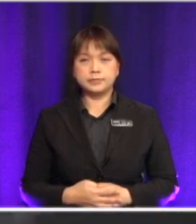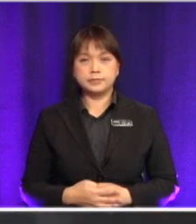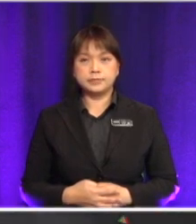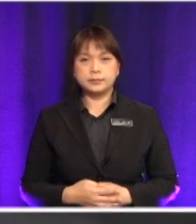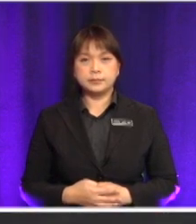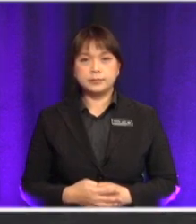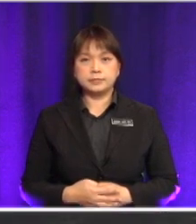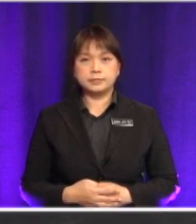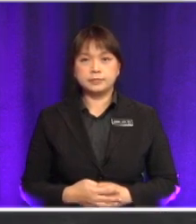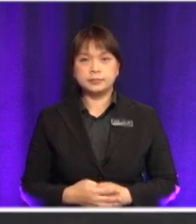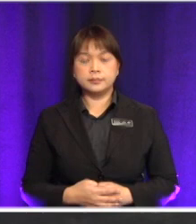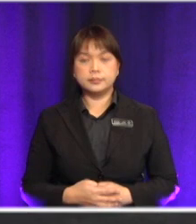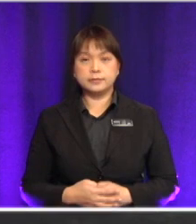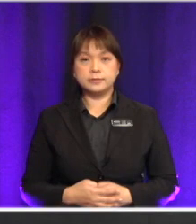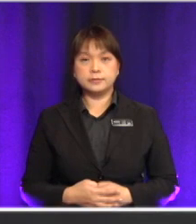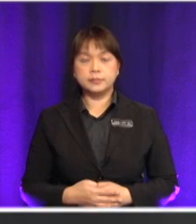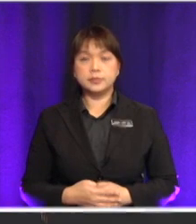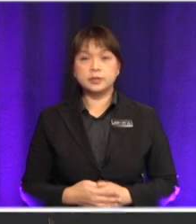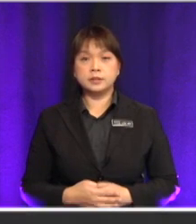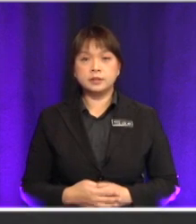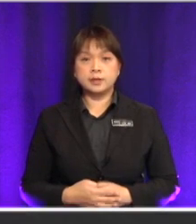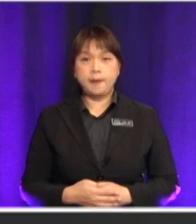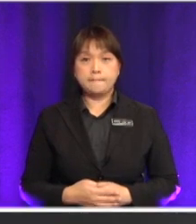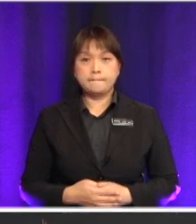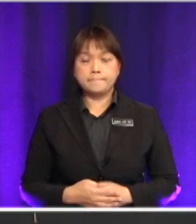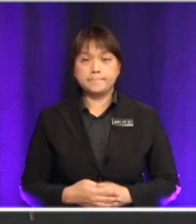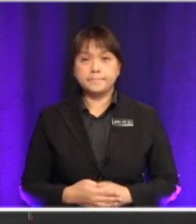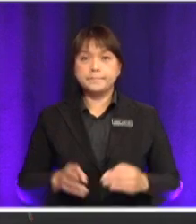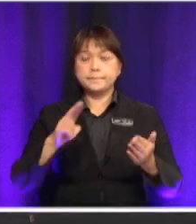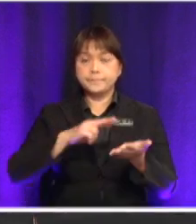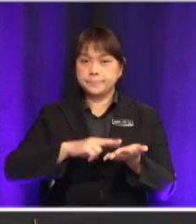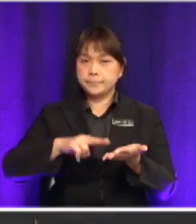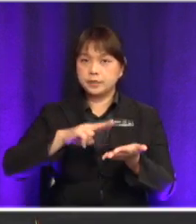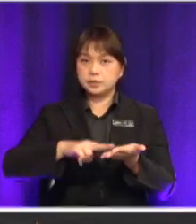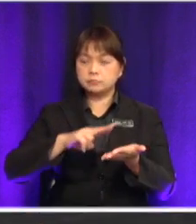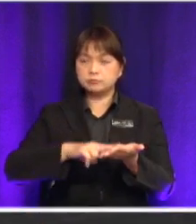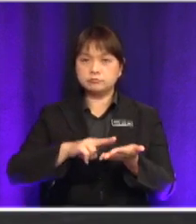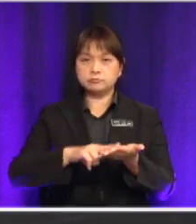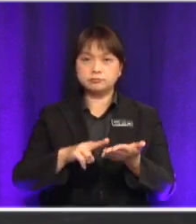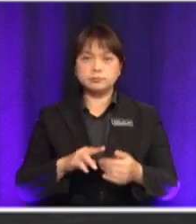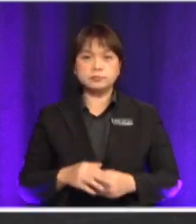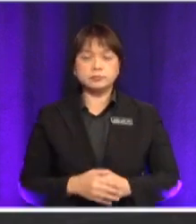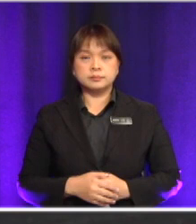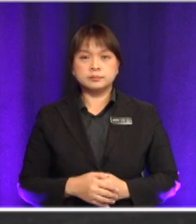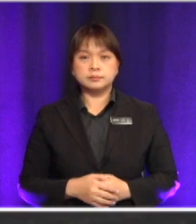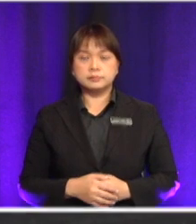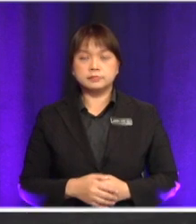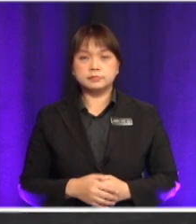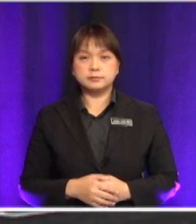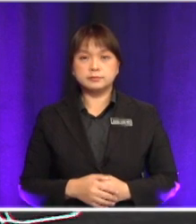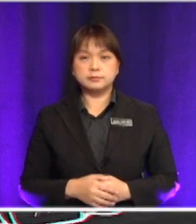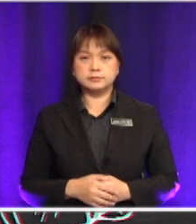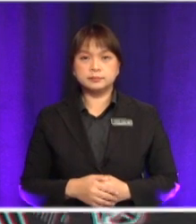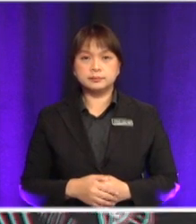pupils find boring. Unless the text is an interesting text like this one. This is quite an interesting text.